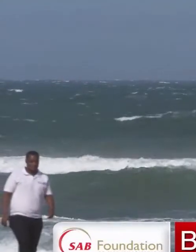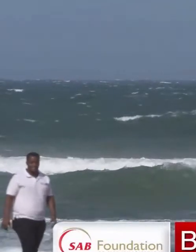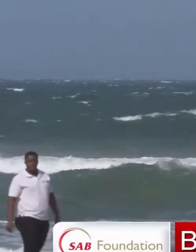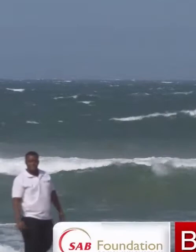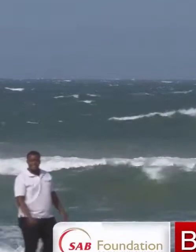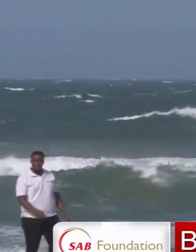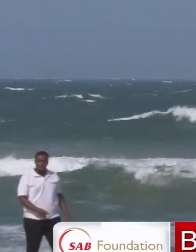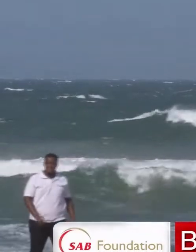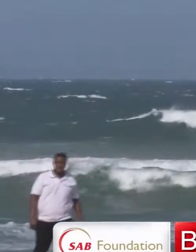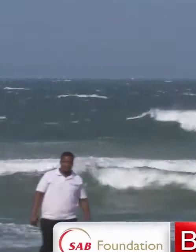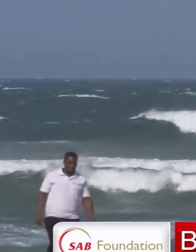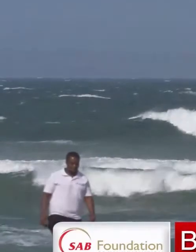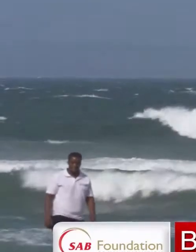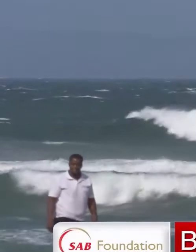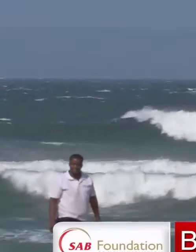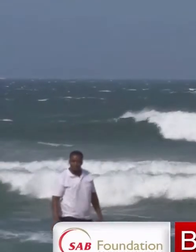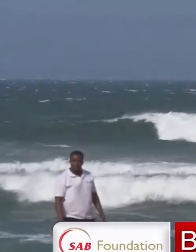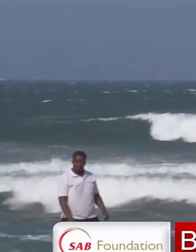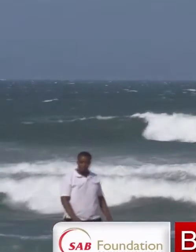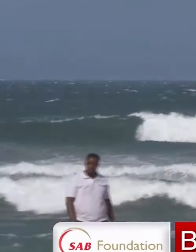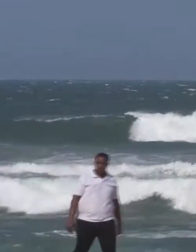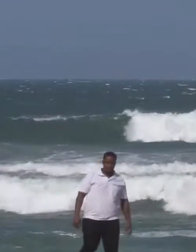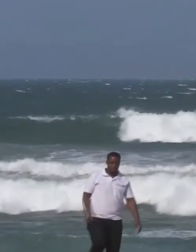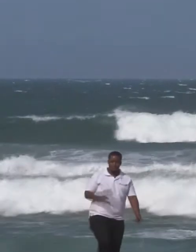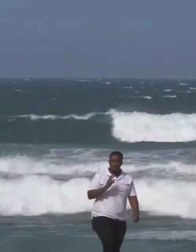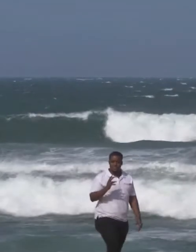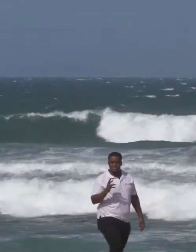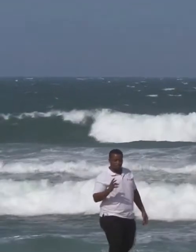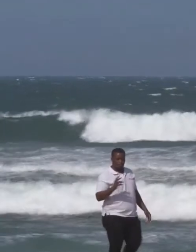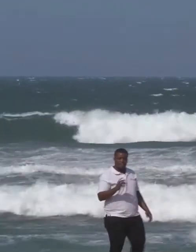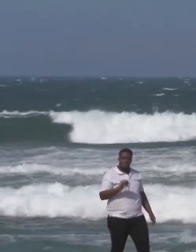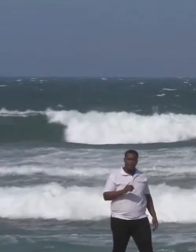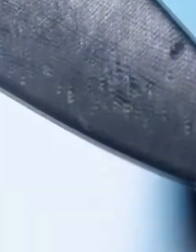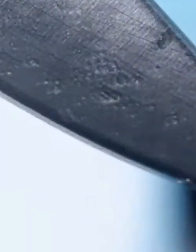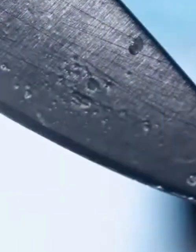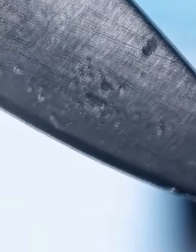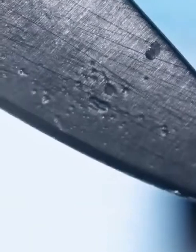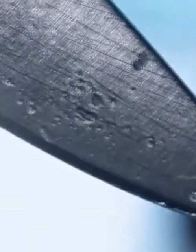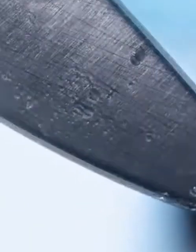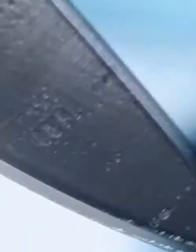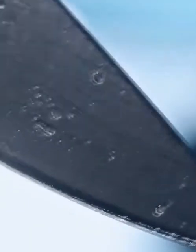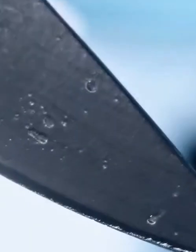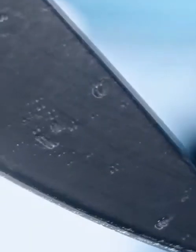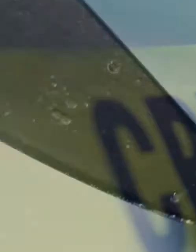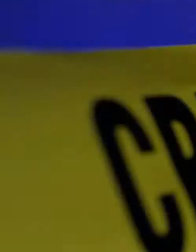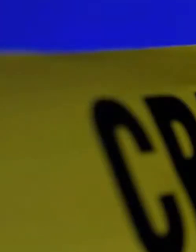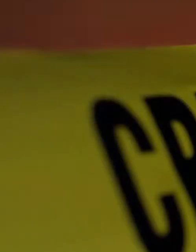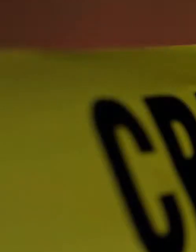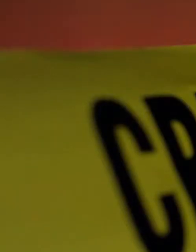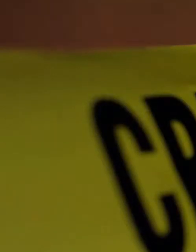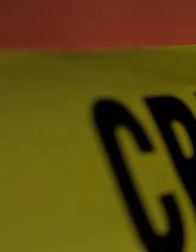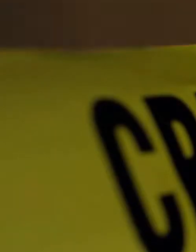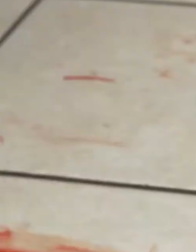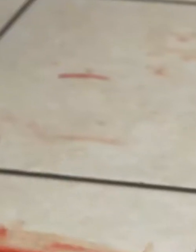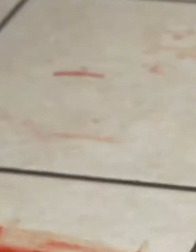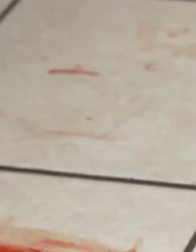Hi, my name is Blessing Zoza. I'm the founder and CEO of Respo. 2 years ago, I experienced a stab victim at the beachfront who